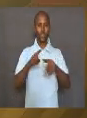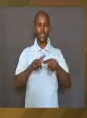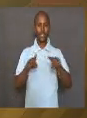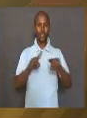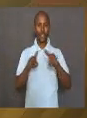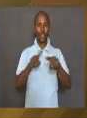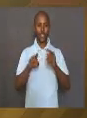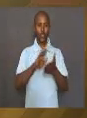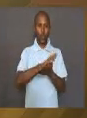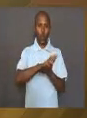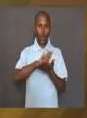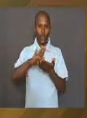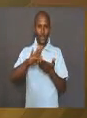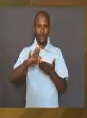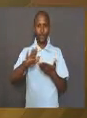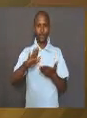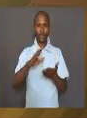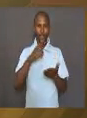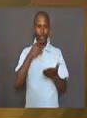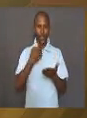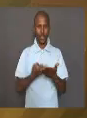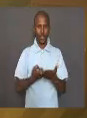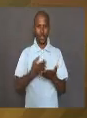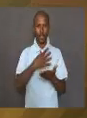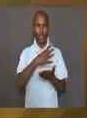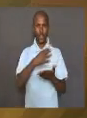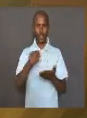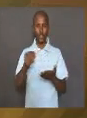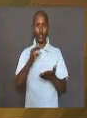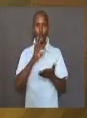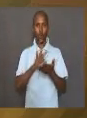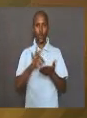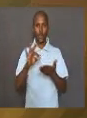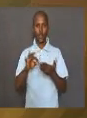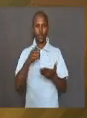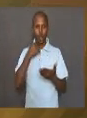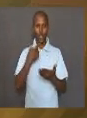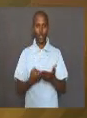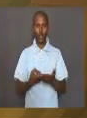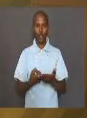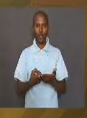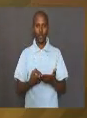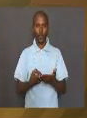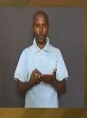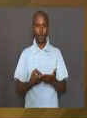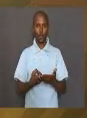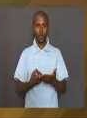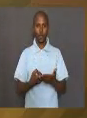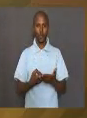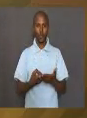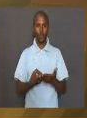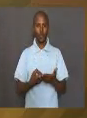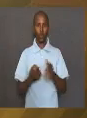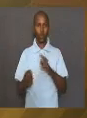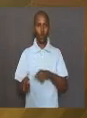between qualitative data and quantitative data.